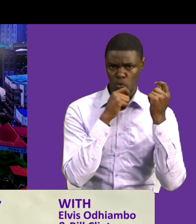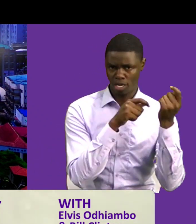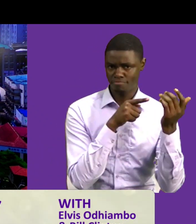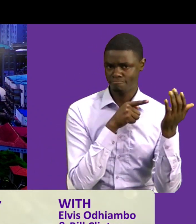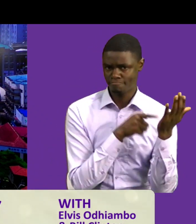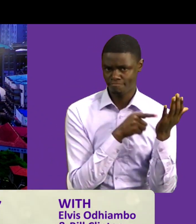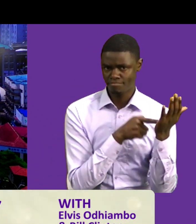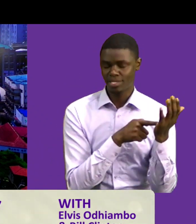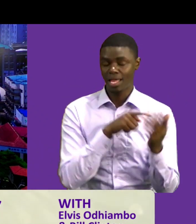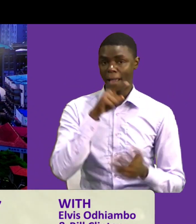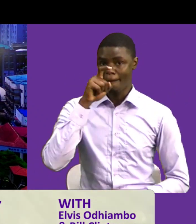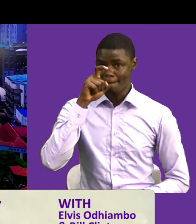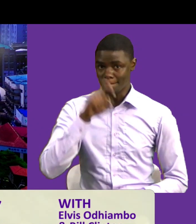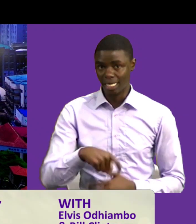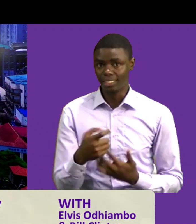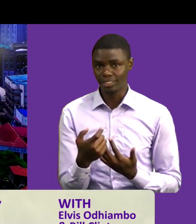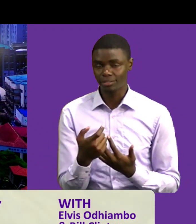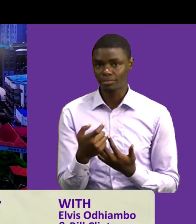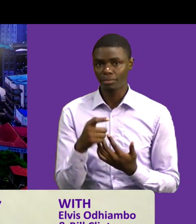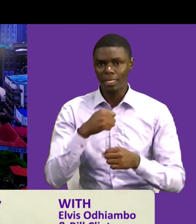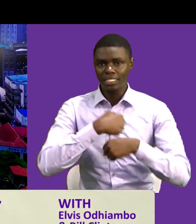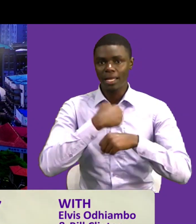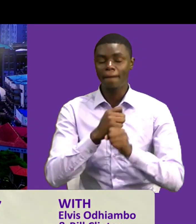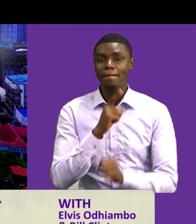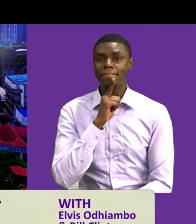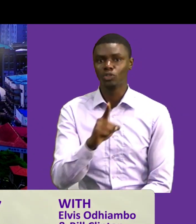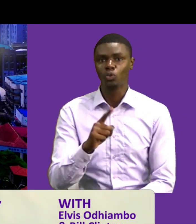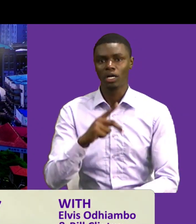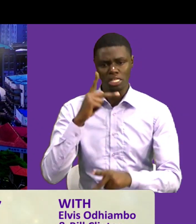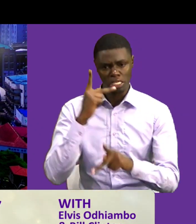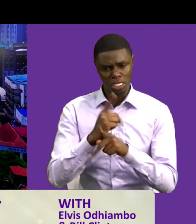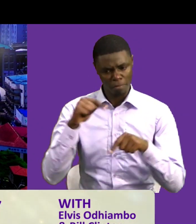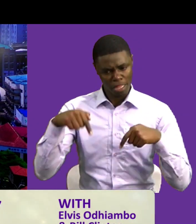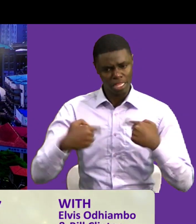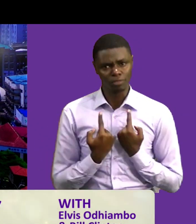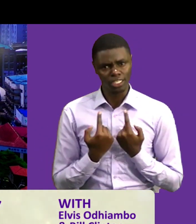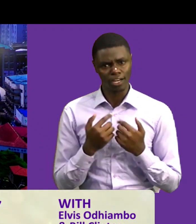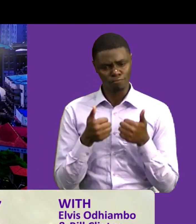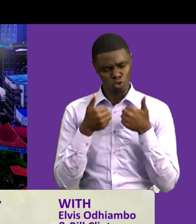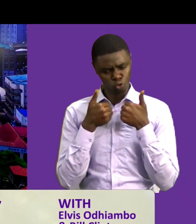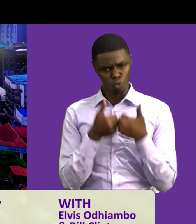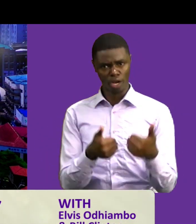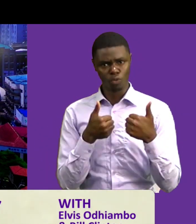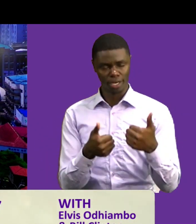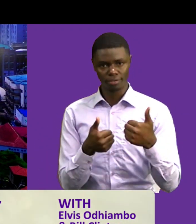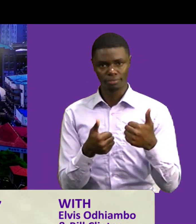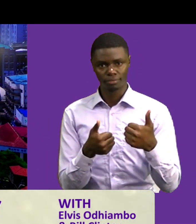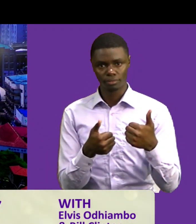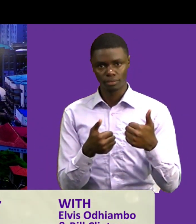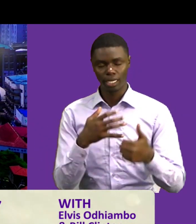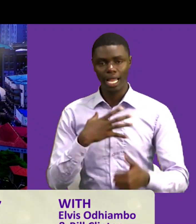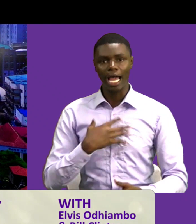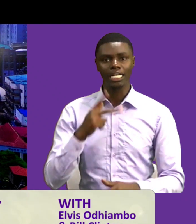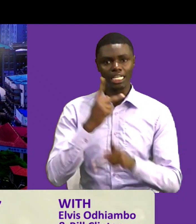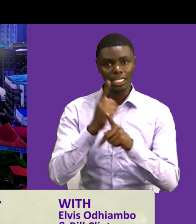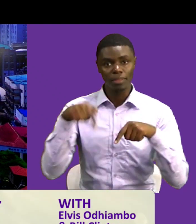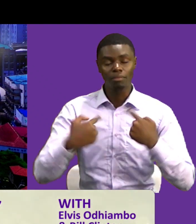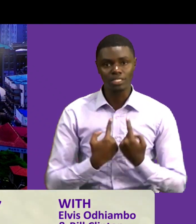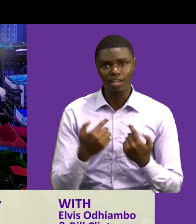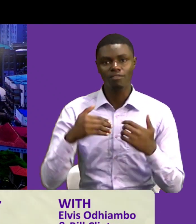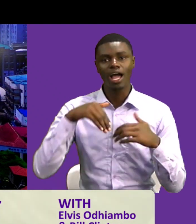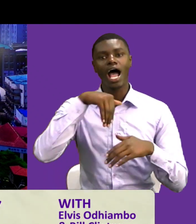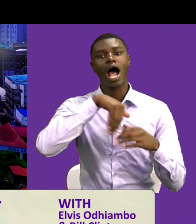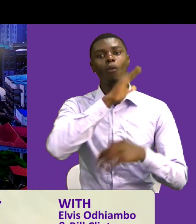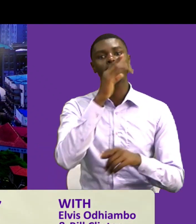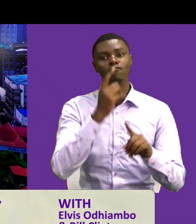should just make sure they keep themselves intact they should keep themselves away